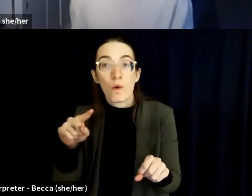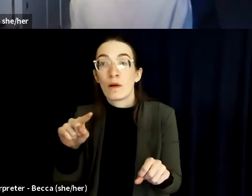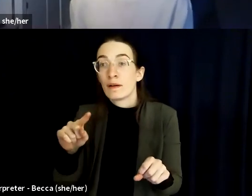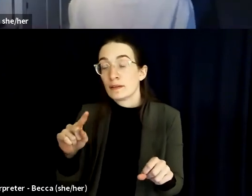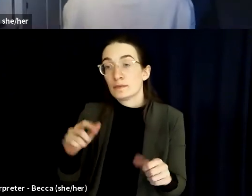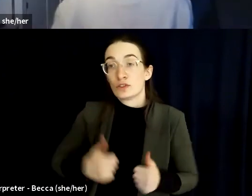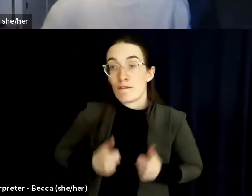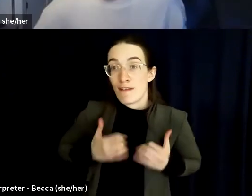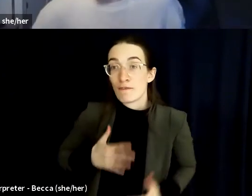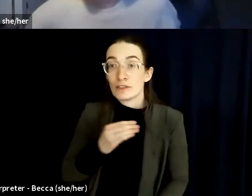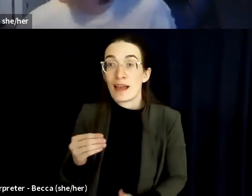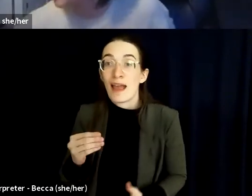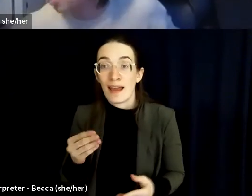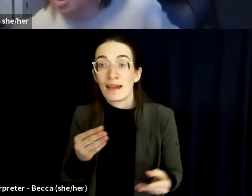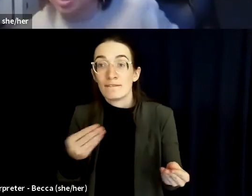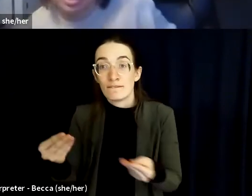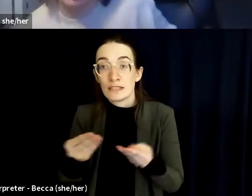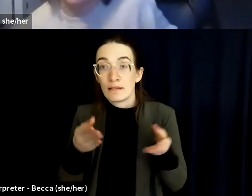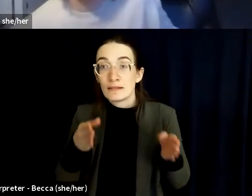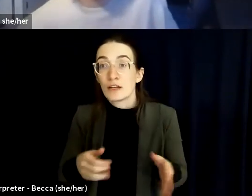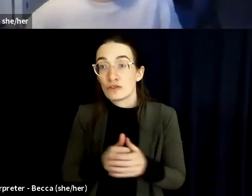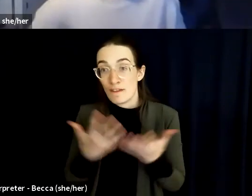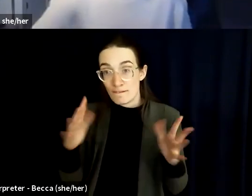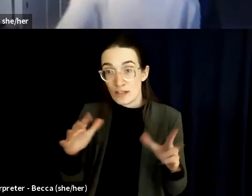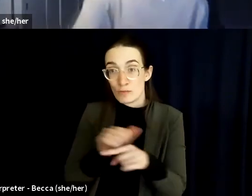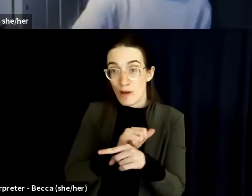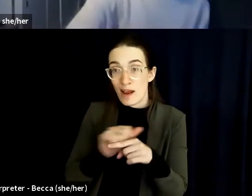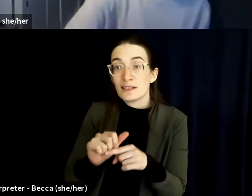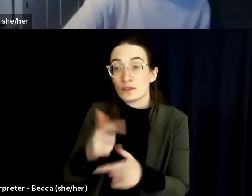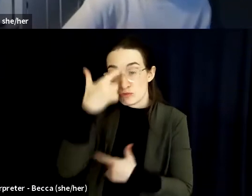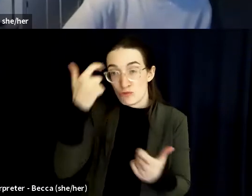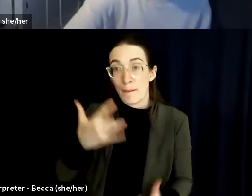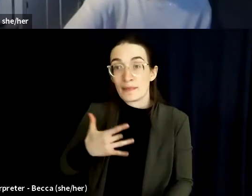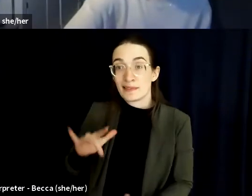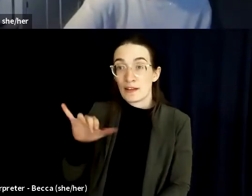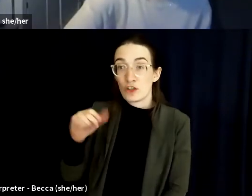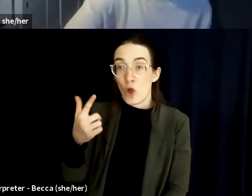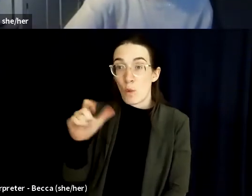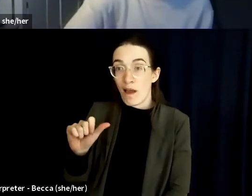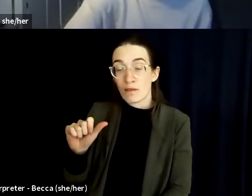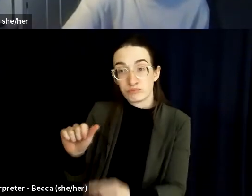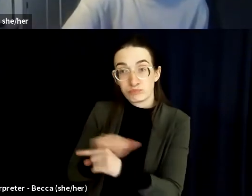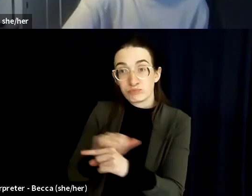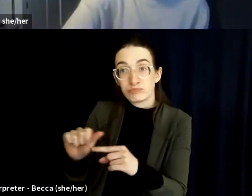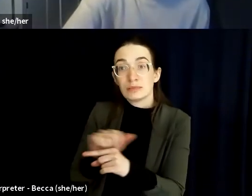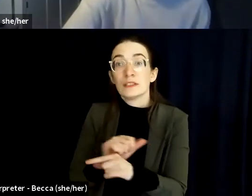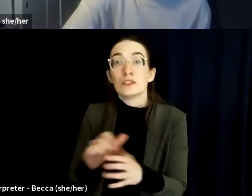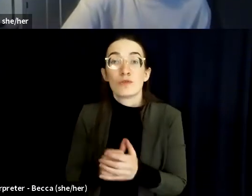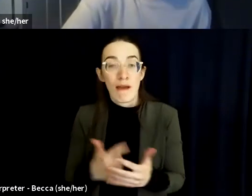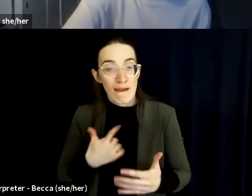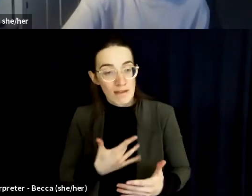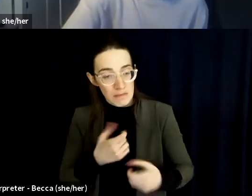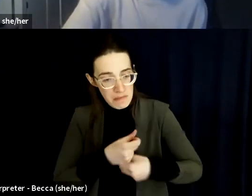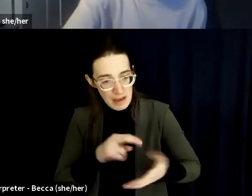have practiced trauma sensitive yoga. And I think for me, I experienced a lot of meaning making through hearing and